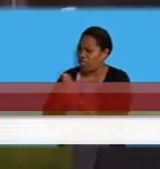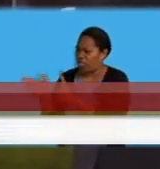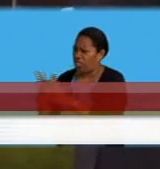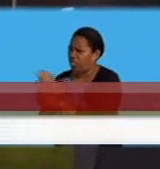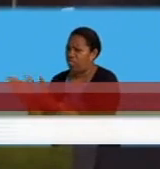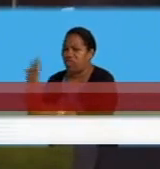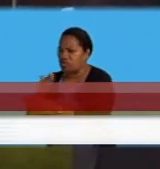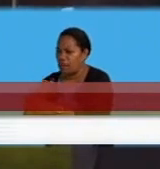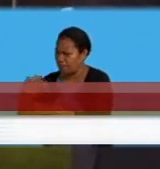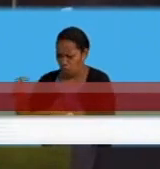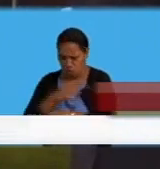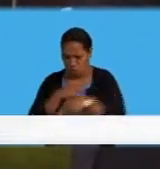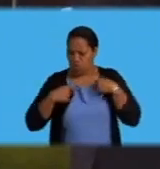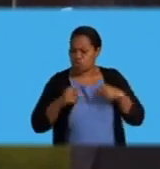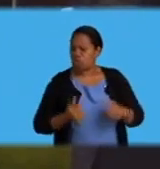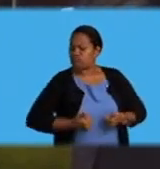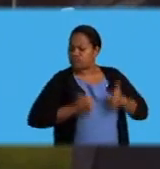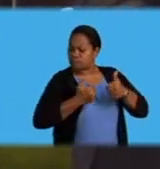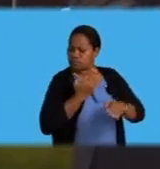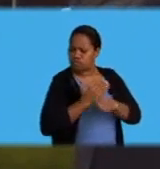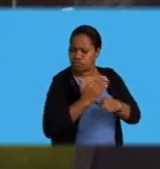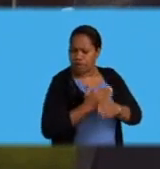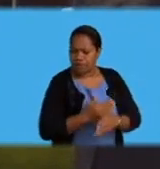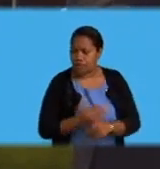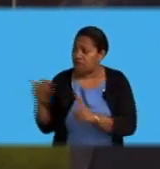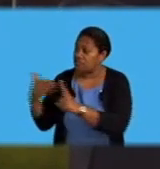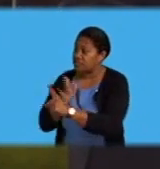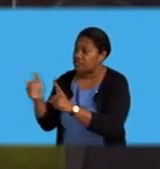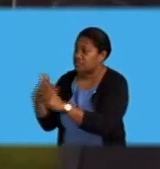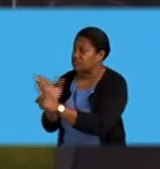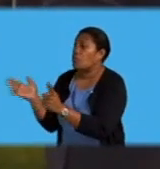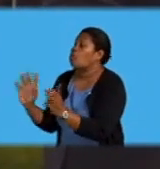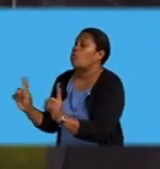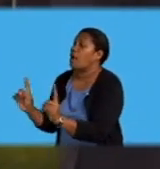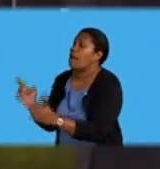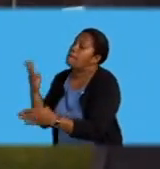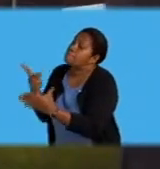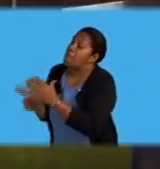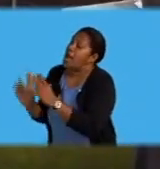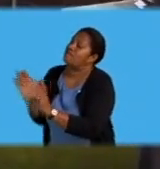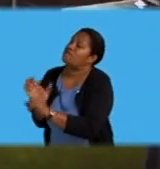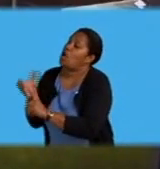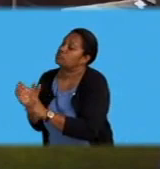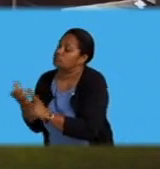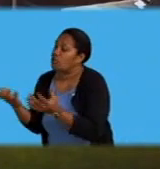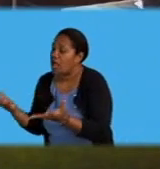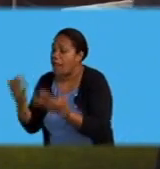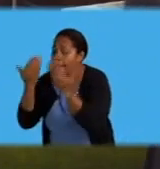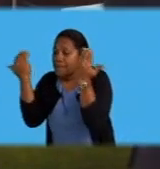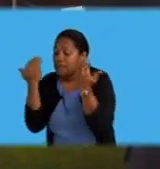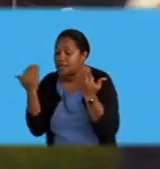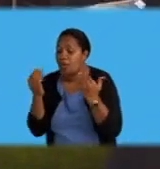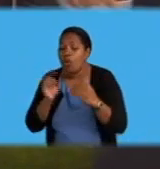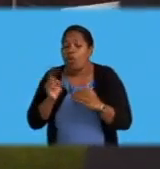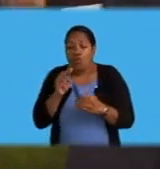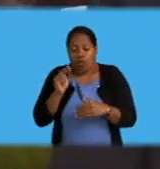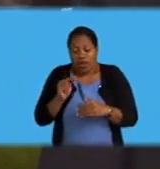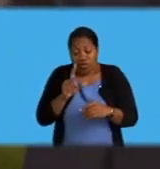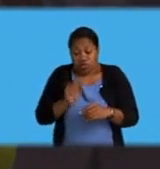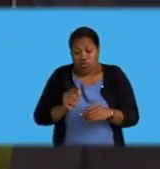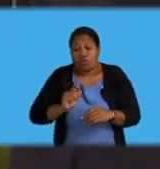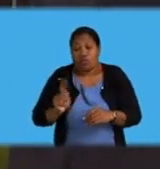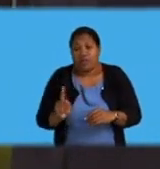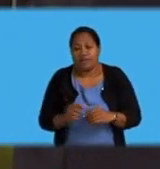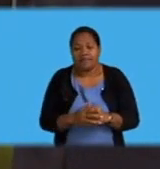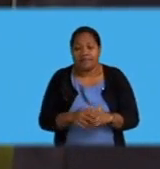good job. The dodginess is part of the culture, Madam Speaker. What we need to do is this government's